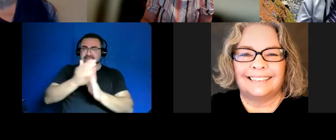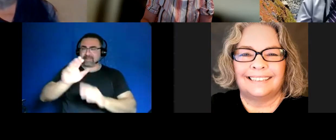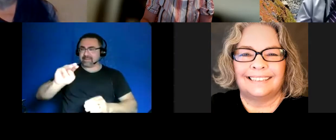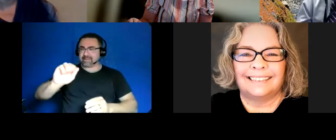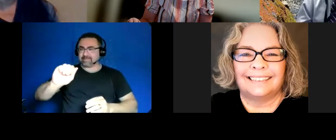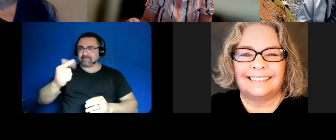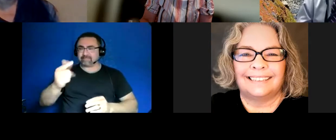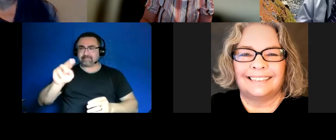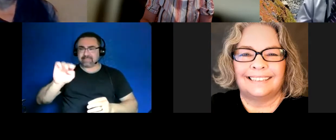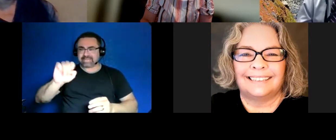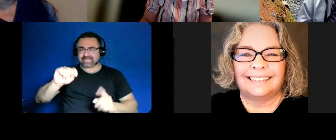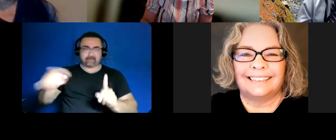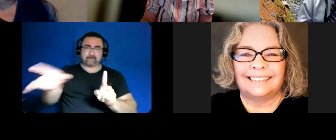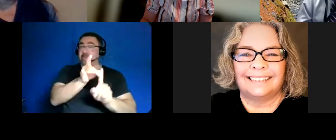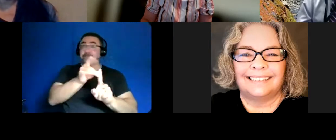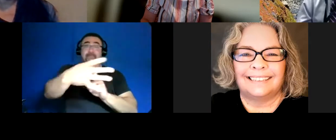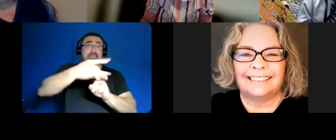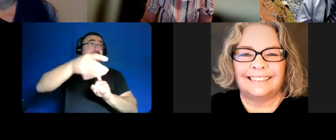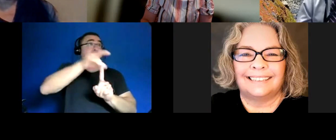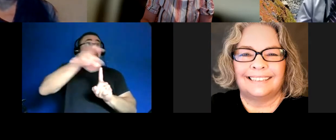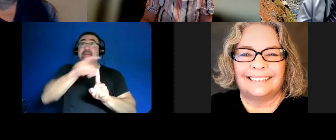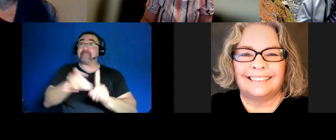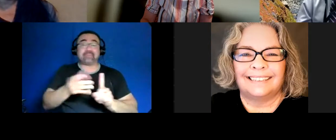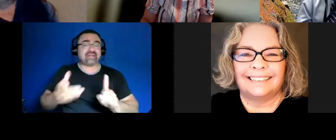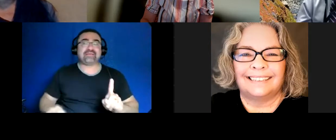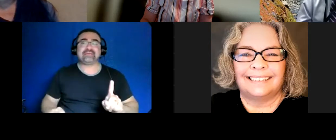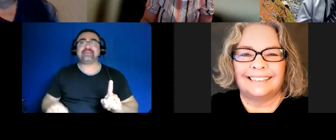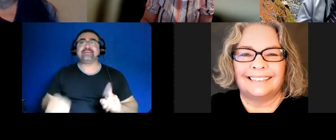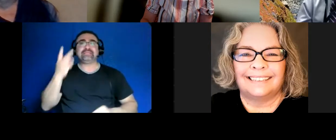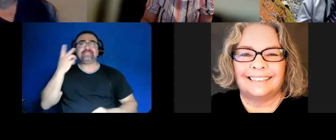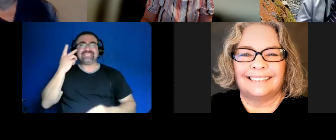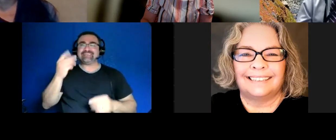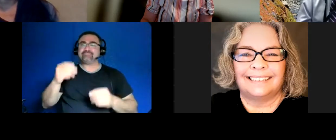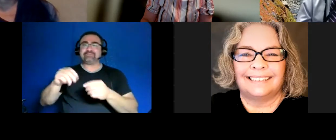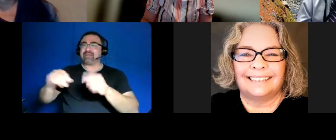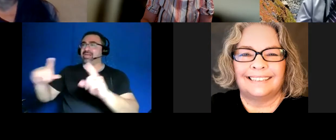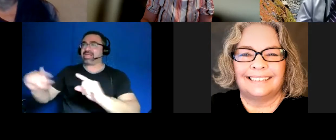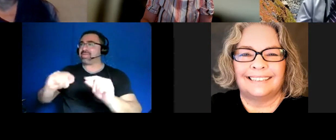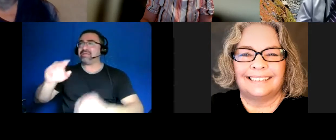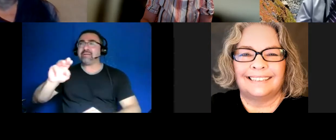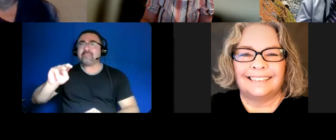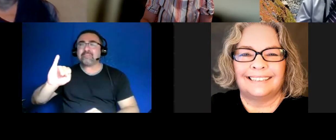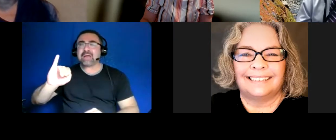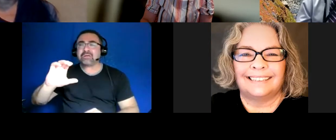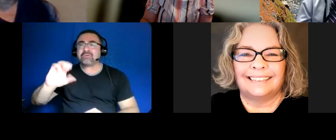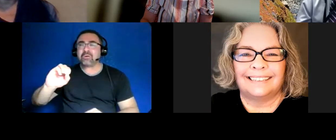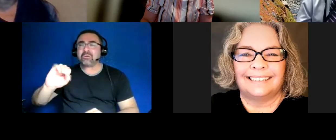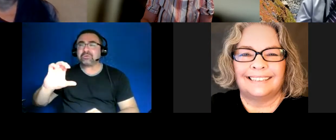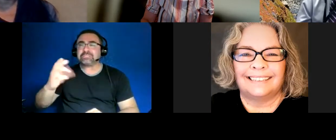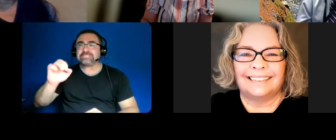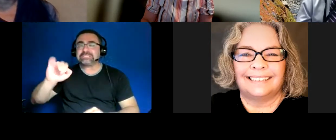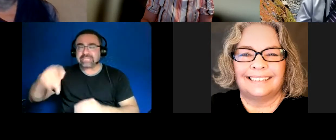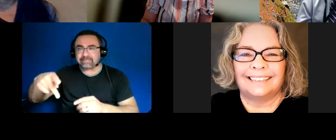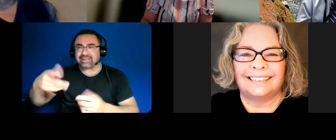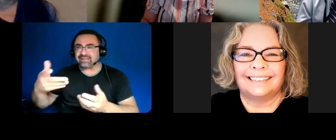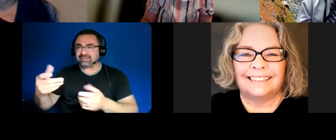that we see is this microchips that are tracing you, and everyone has a phone in